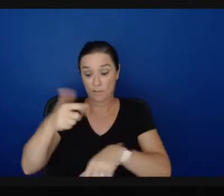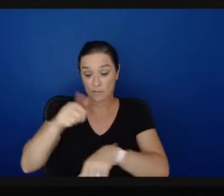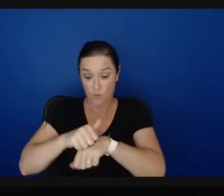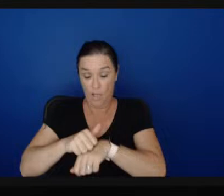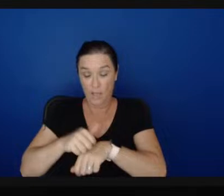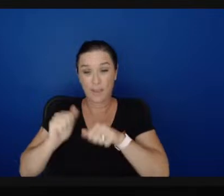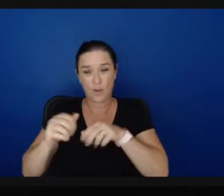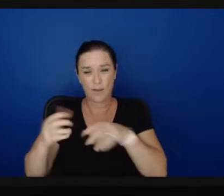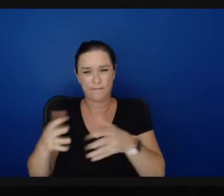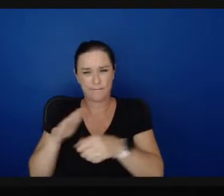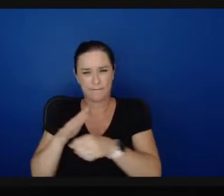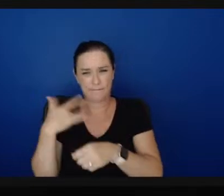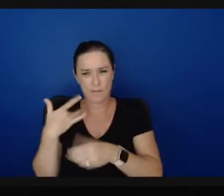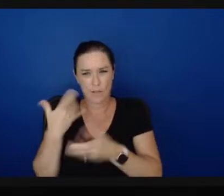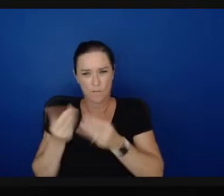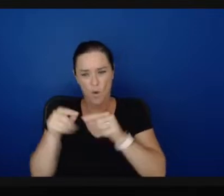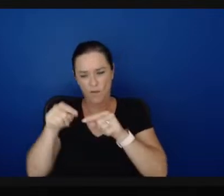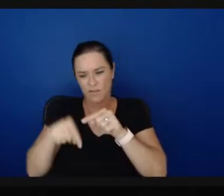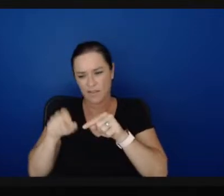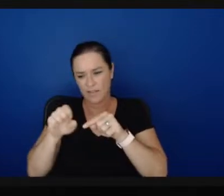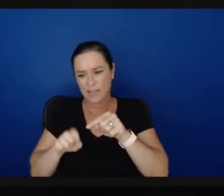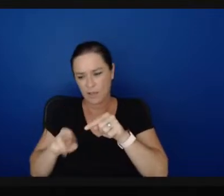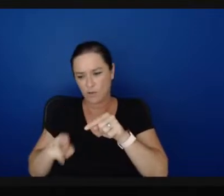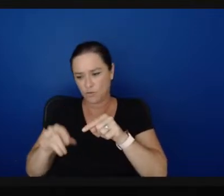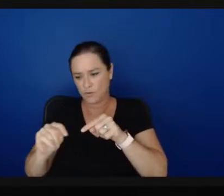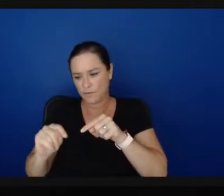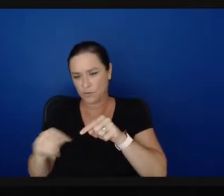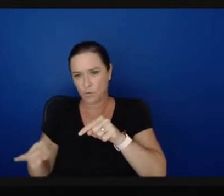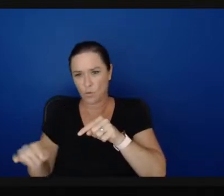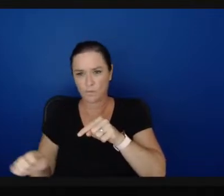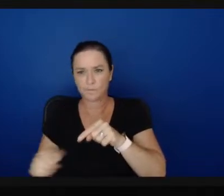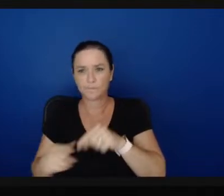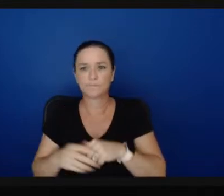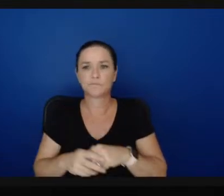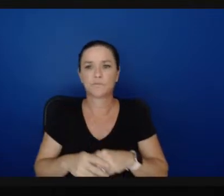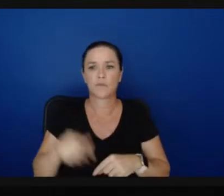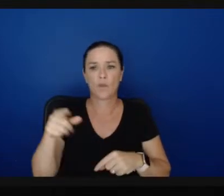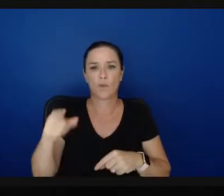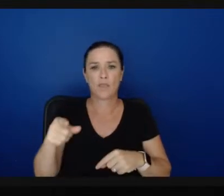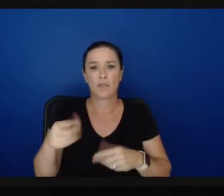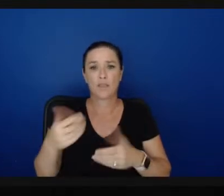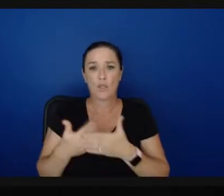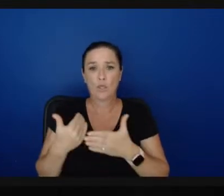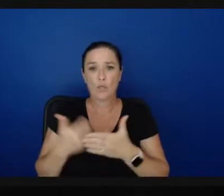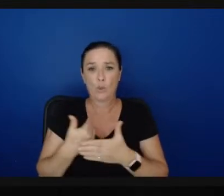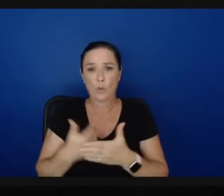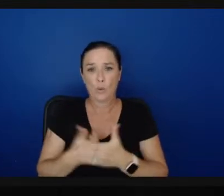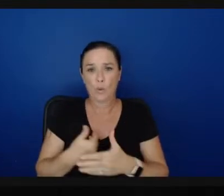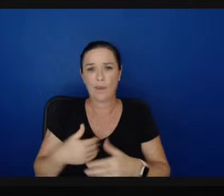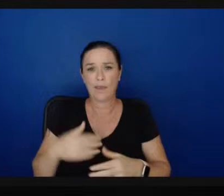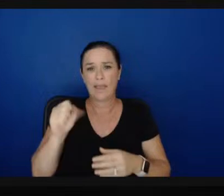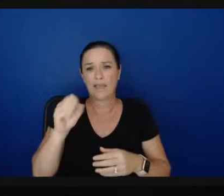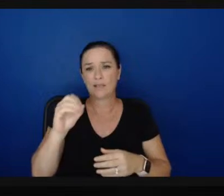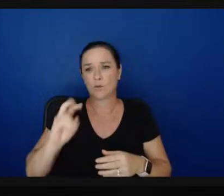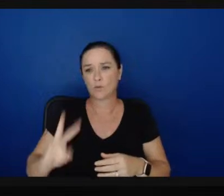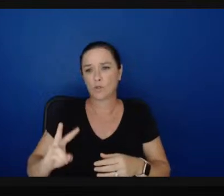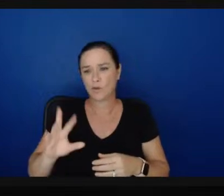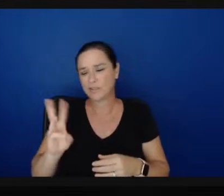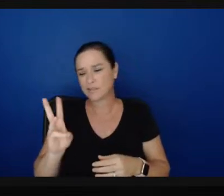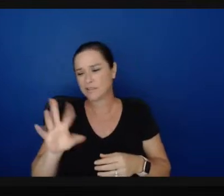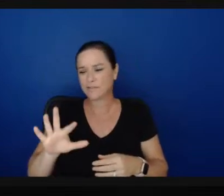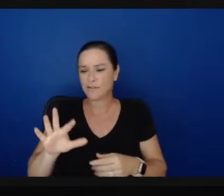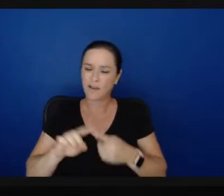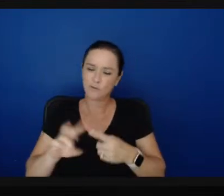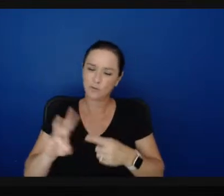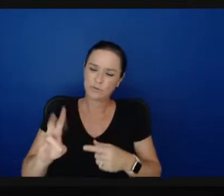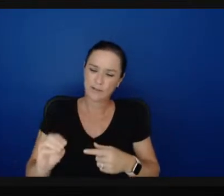Okay, SO2 from the summit is still low. Here's a newest measurement at about 65 to 70 tons per day within that background